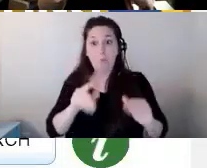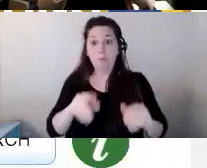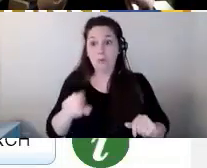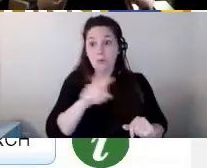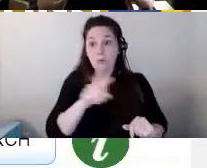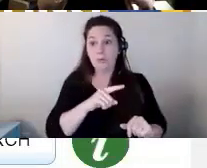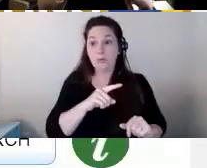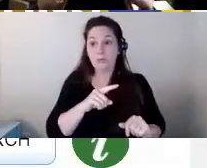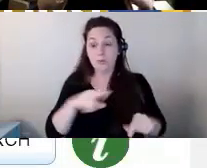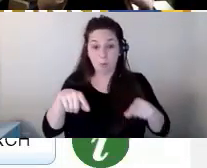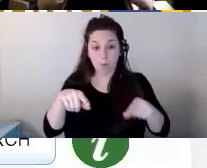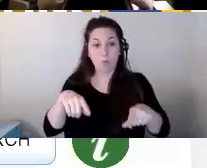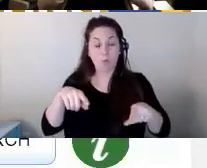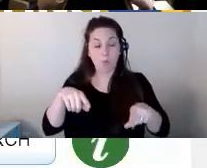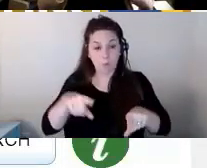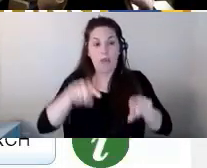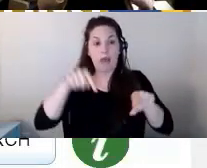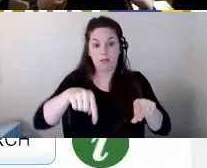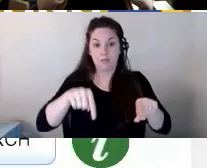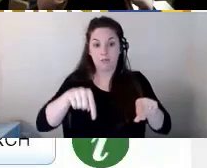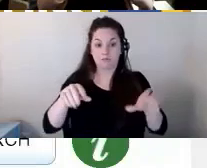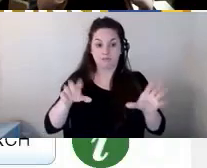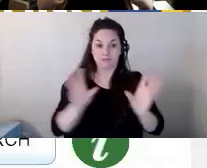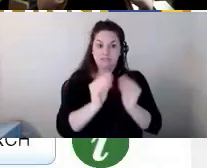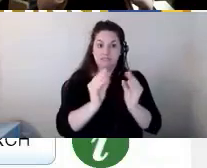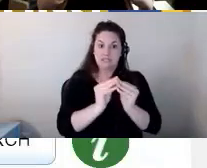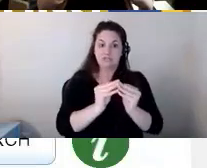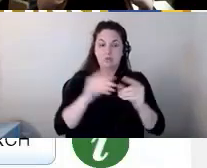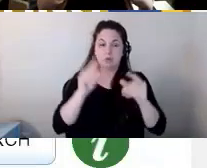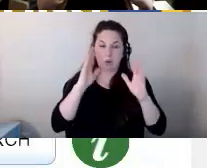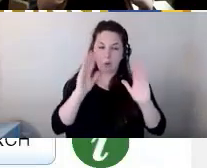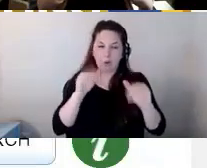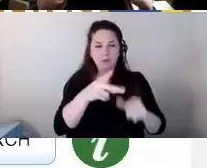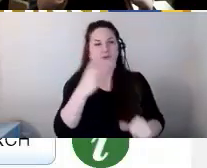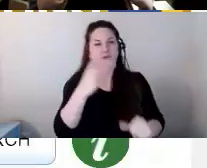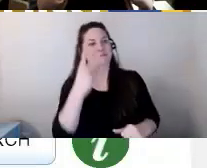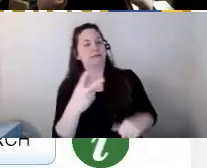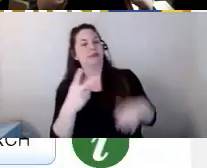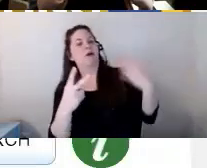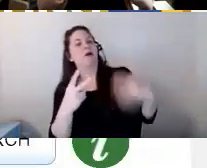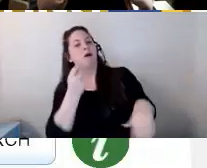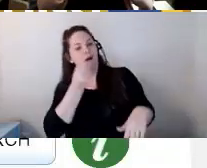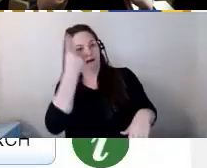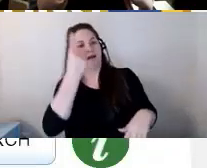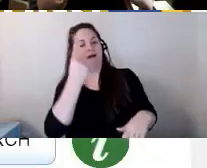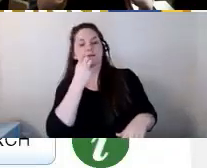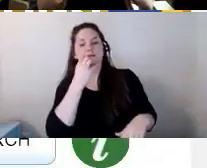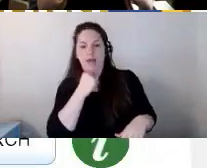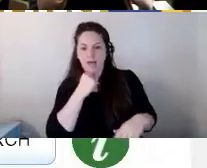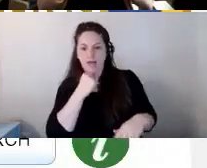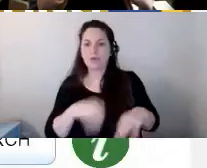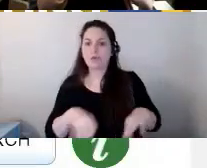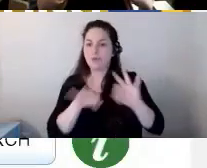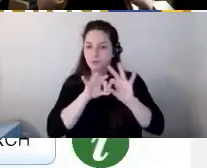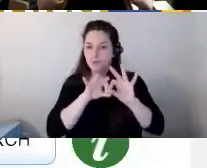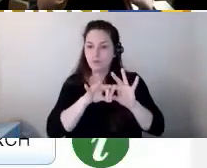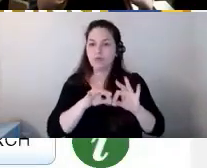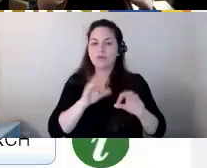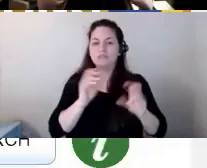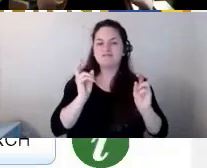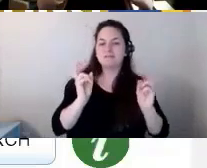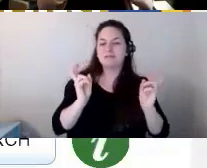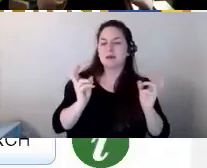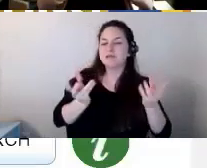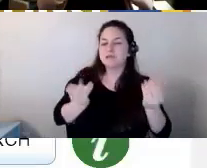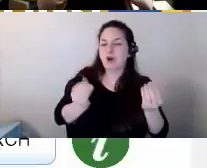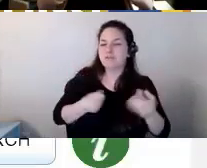why we're doing these sessions is we hope you see that value, why we had the soft experimenting.